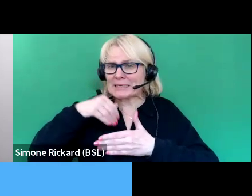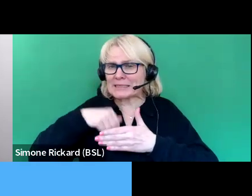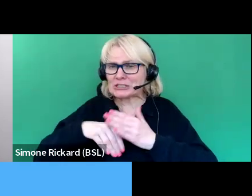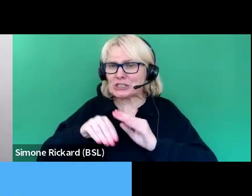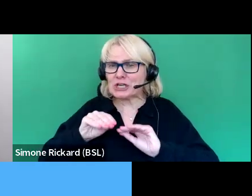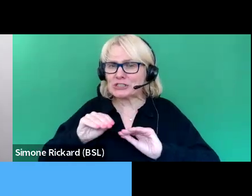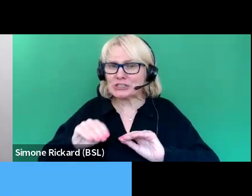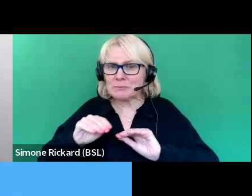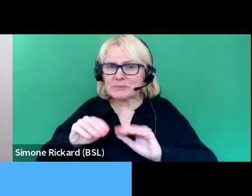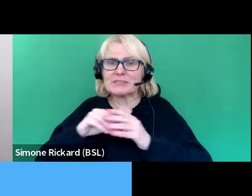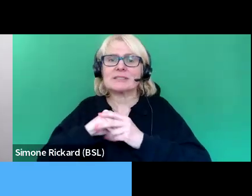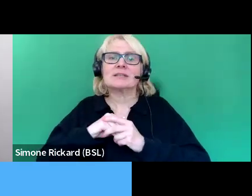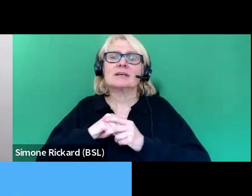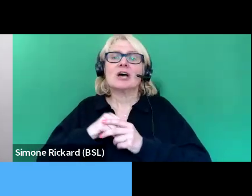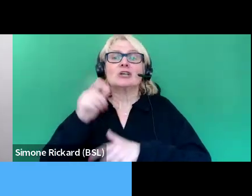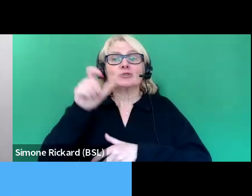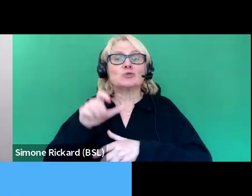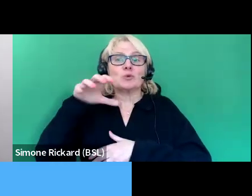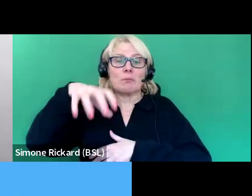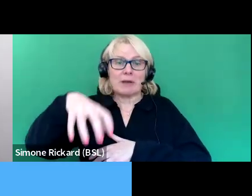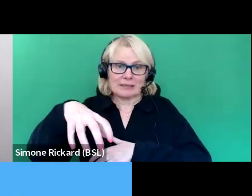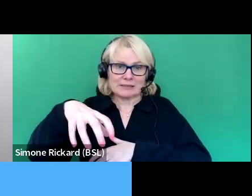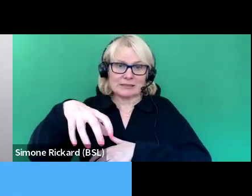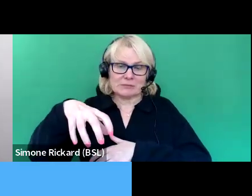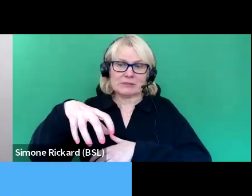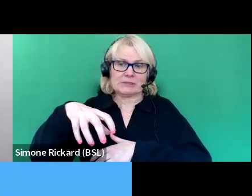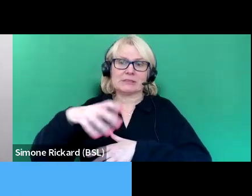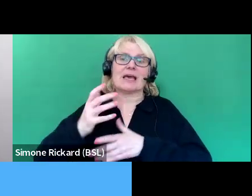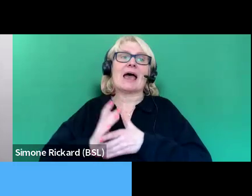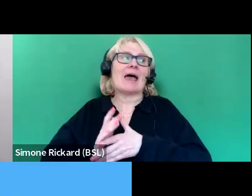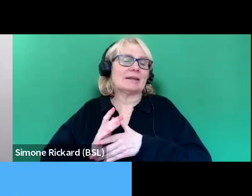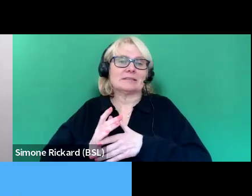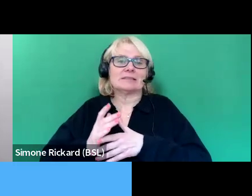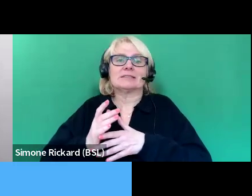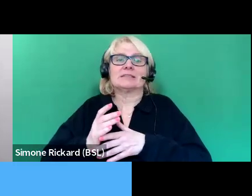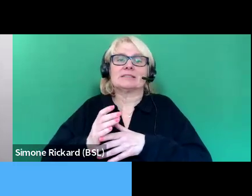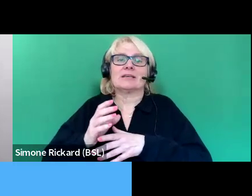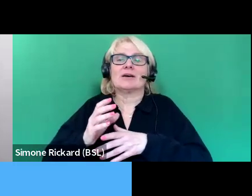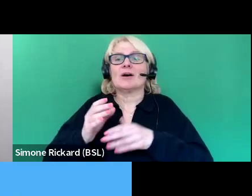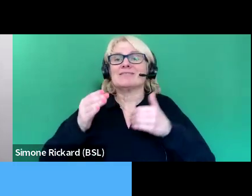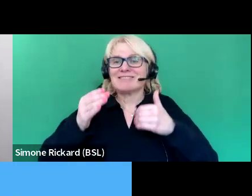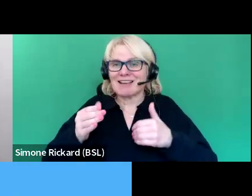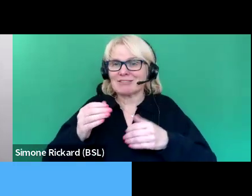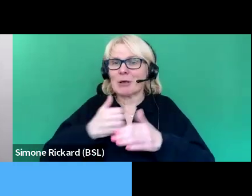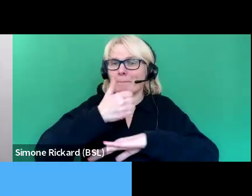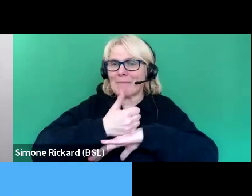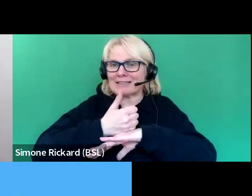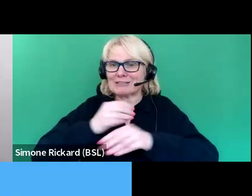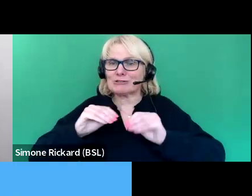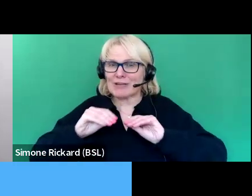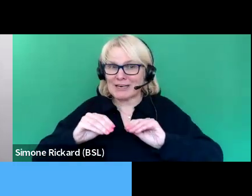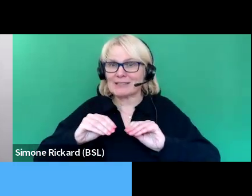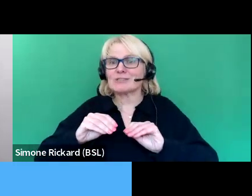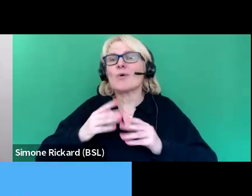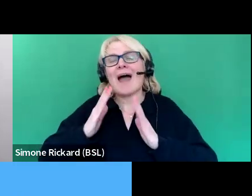internships, student placements, and sector-based training. So they have to commit that they're going to take part in